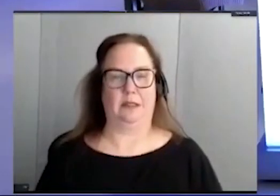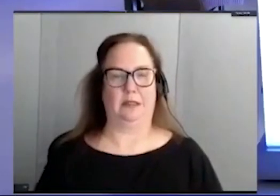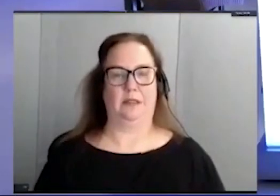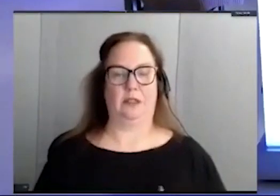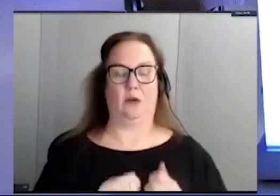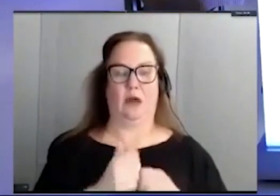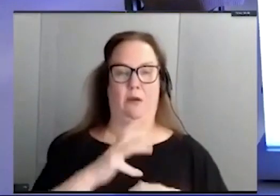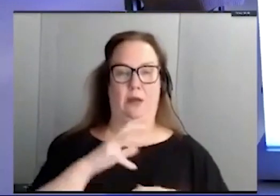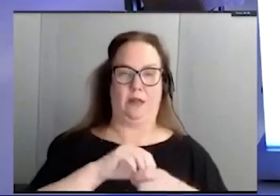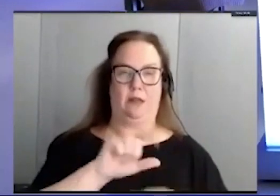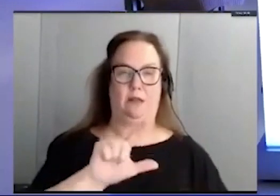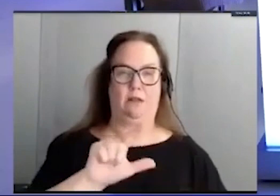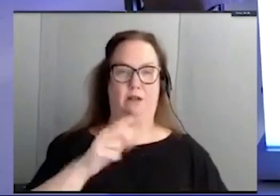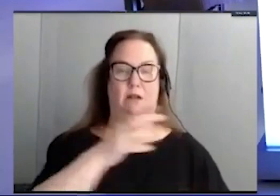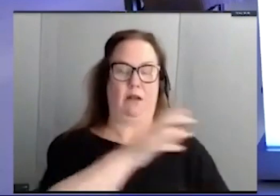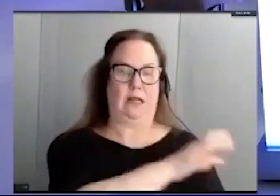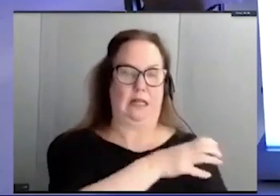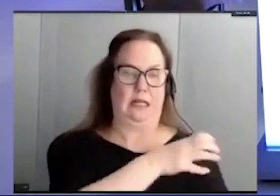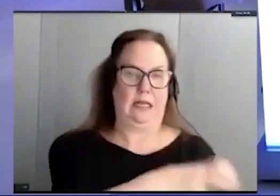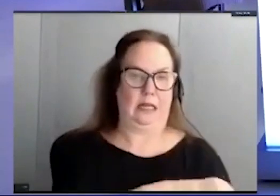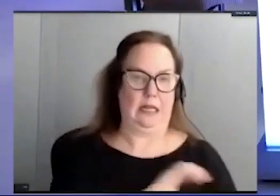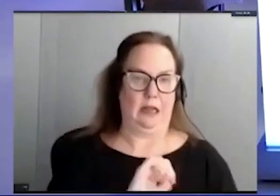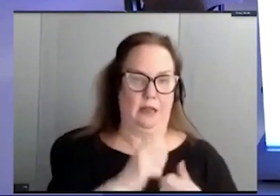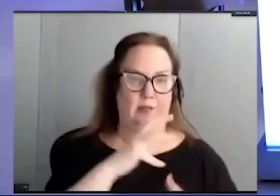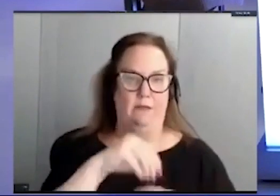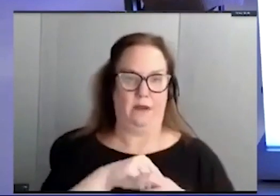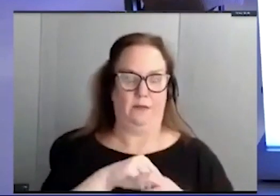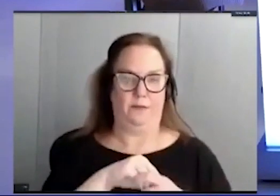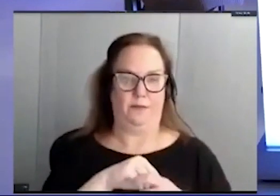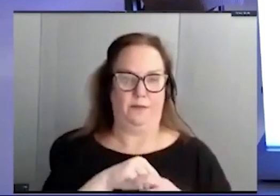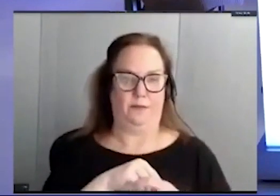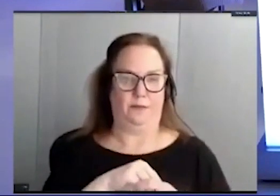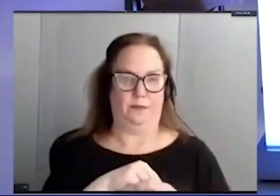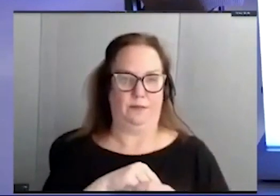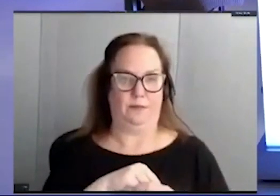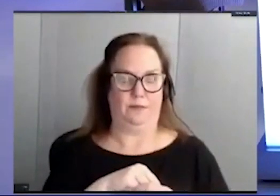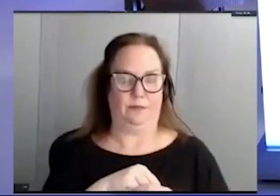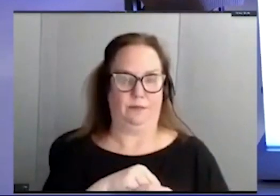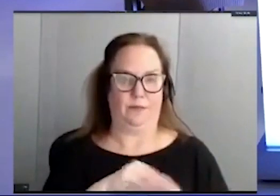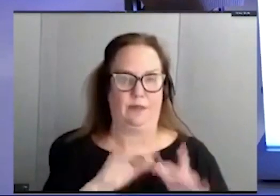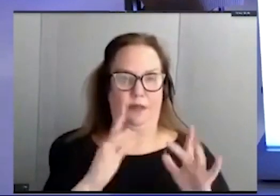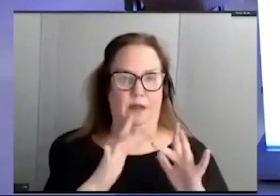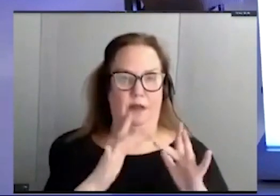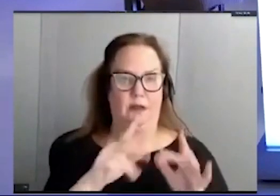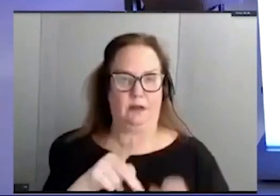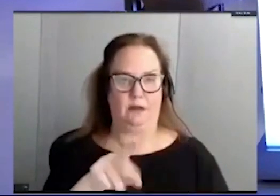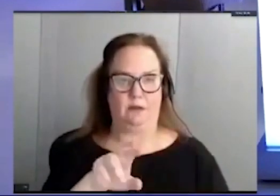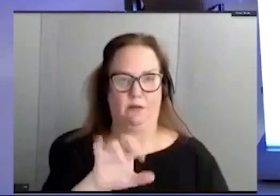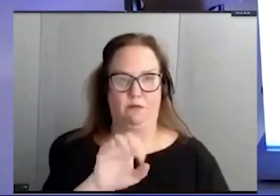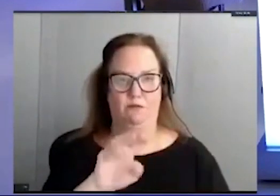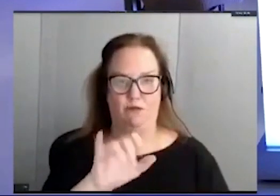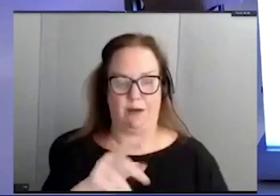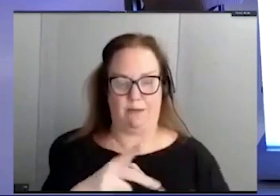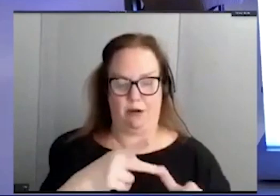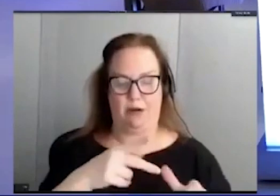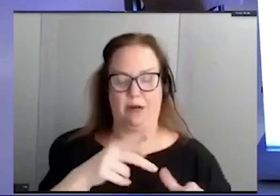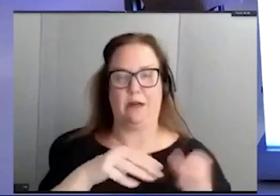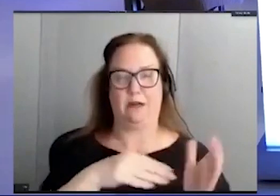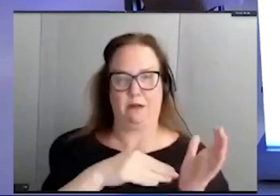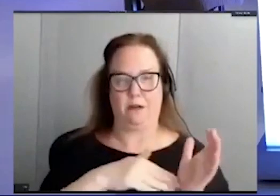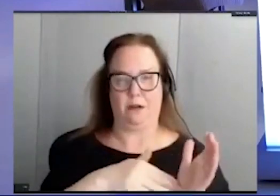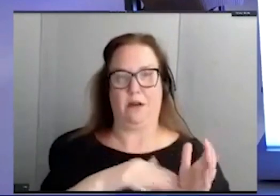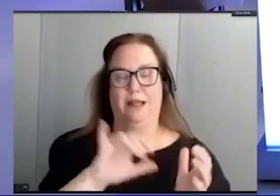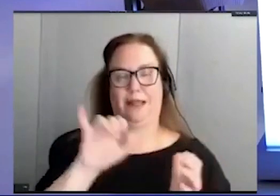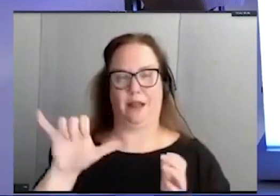clinic. Can you just tell people the process of that? To contact their primary care physician, and then their primary care